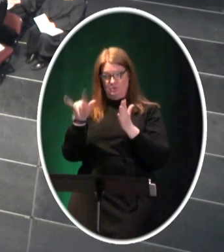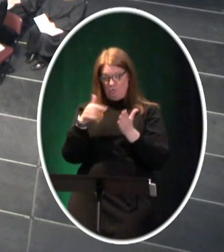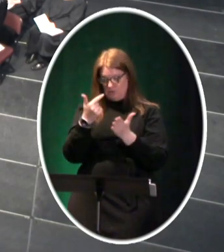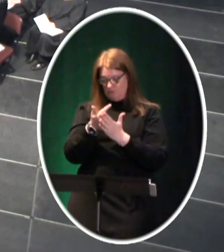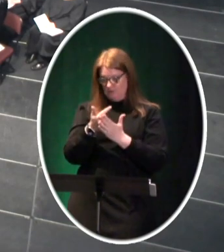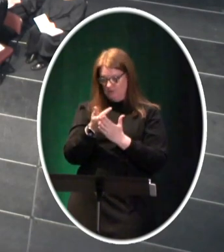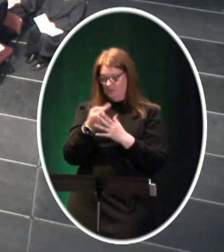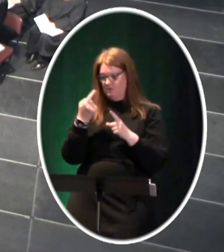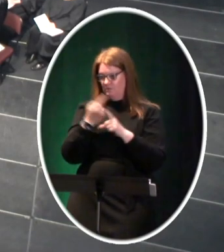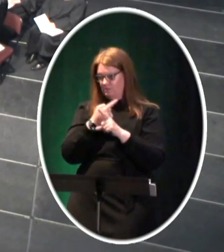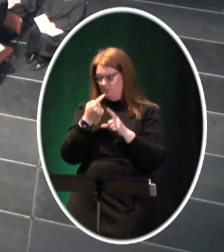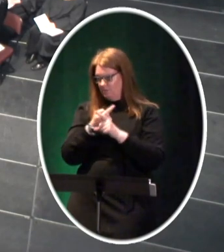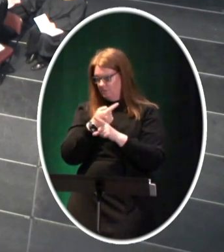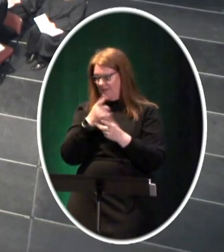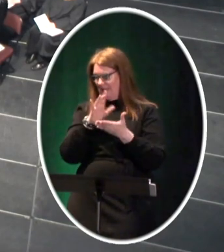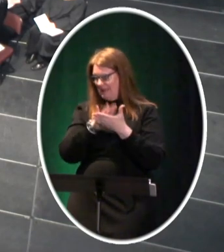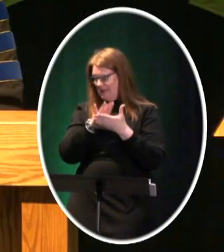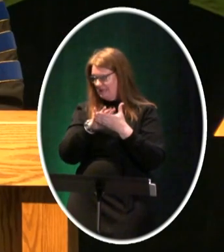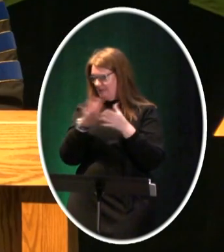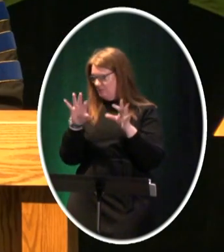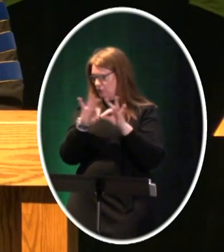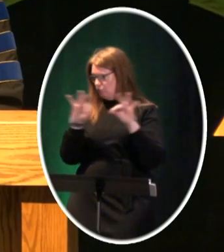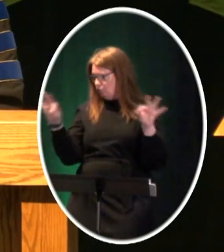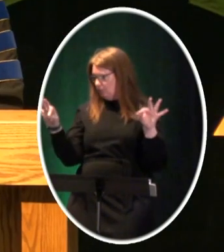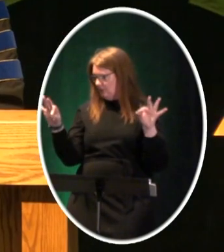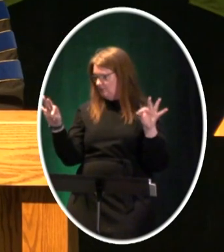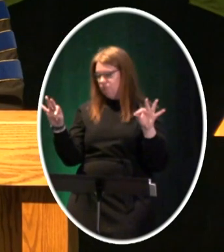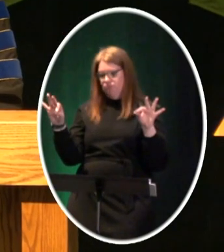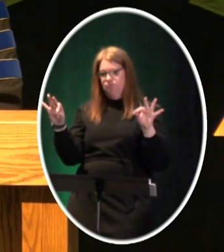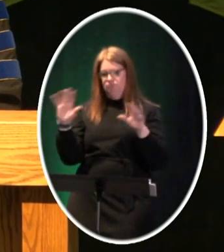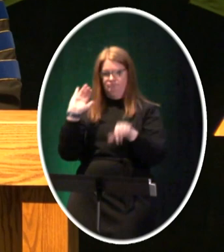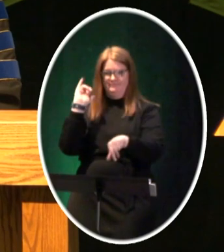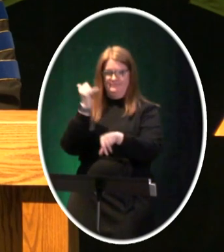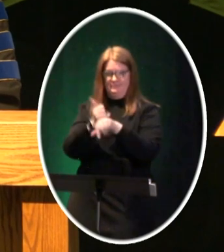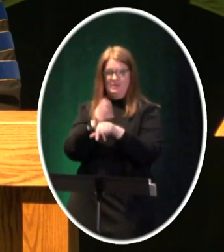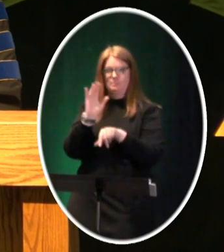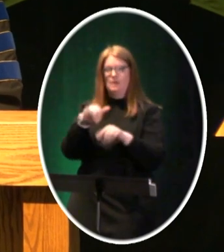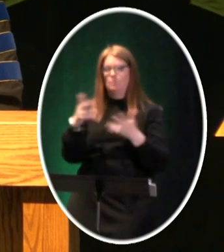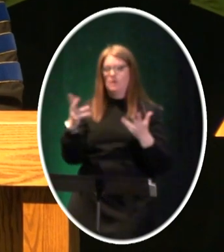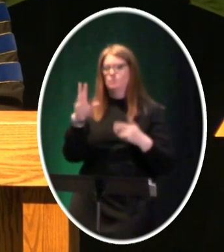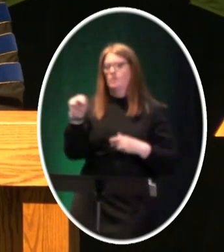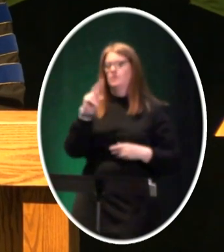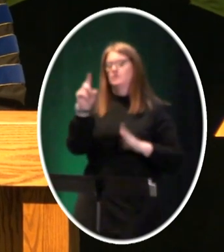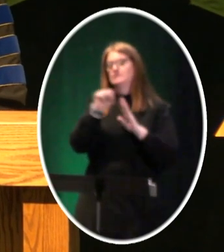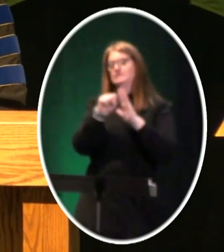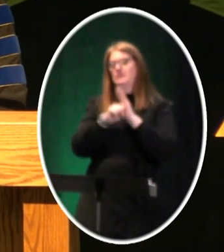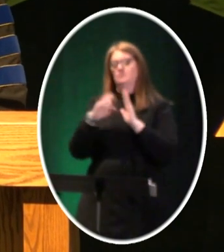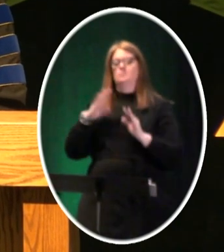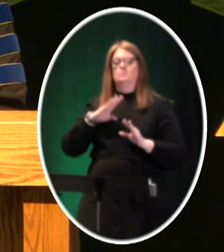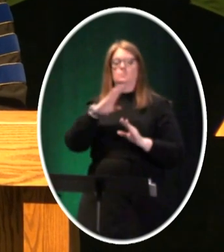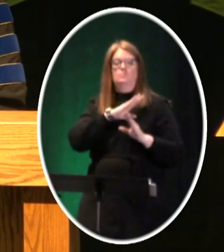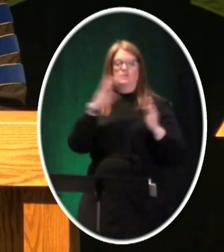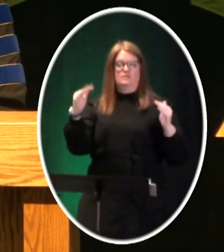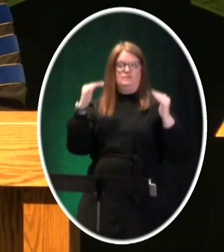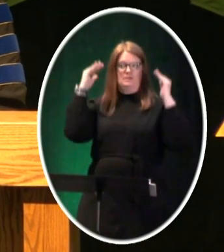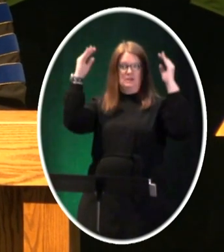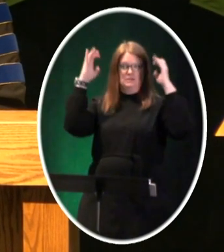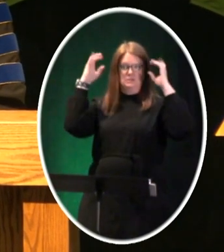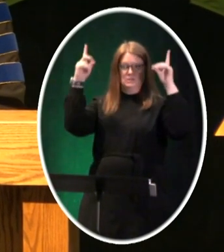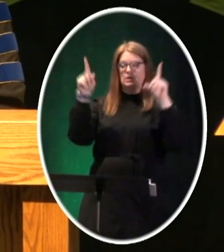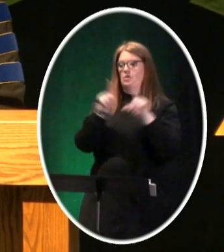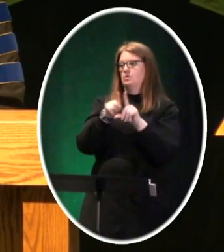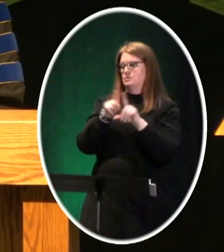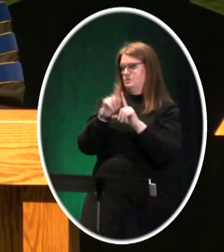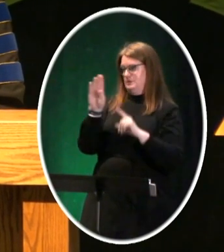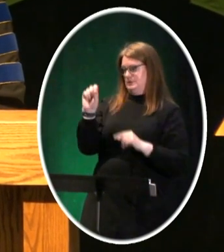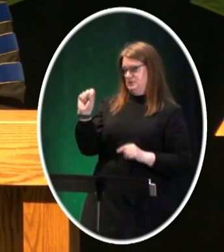for the appropriate academic degree as set forth by the North Dakota State Board of Higher Education and Bismarck State